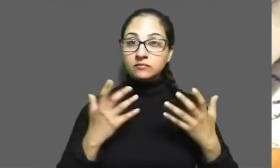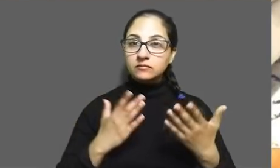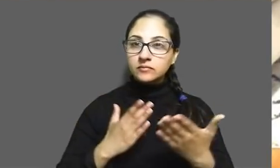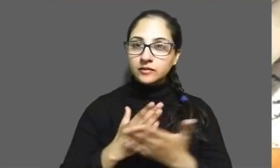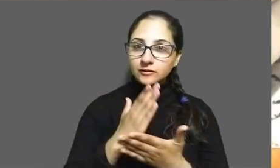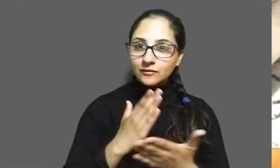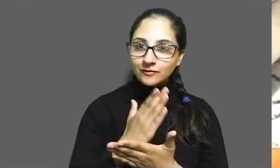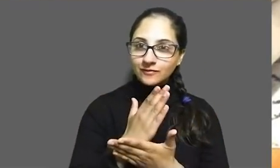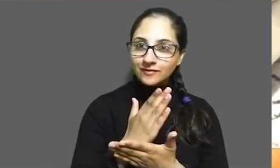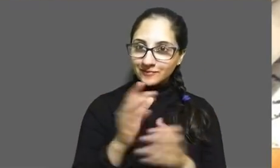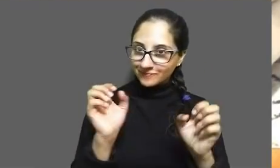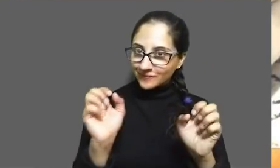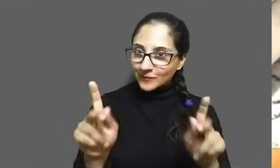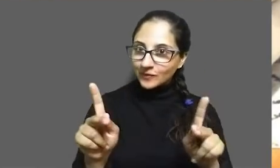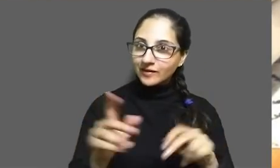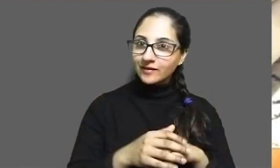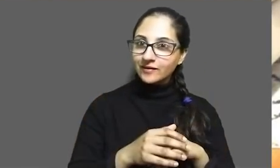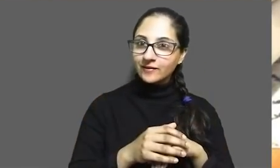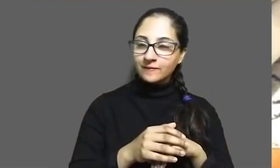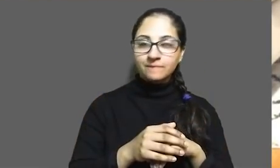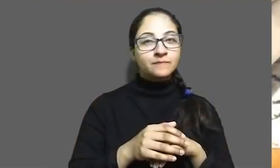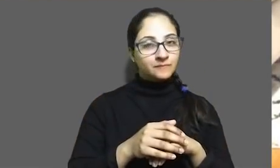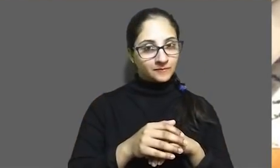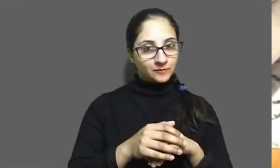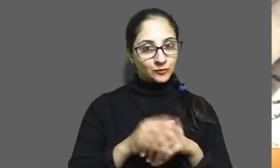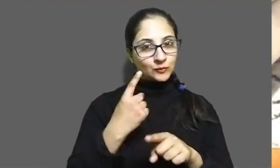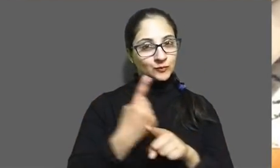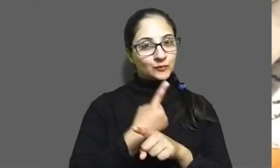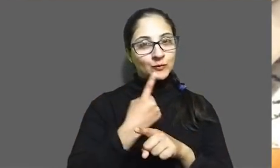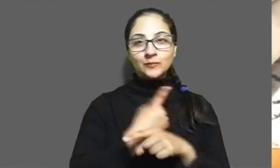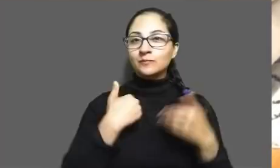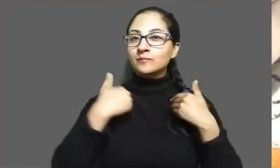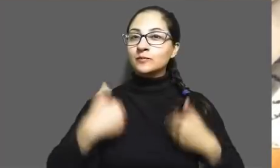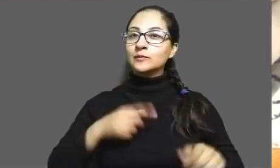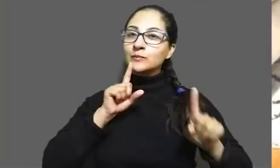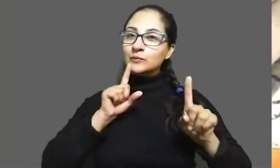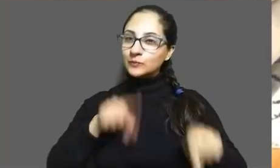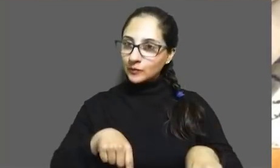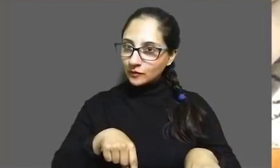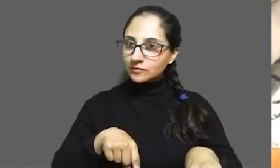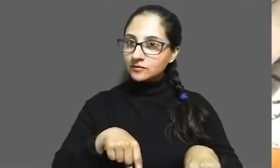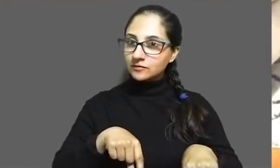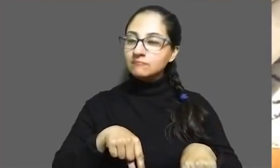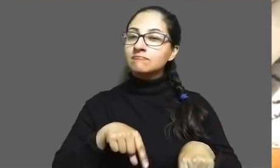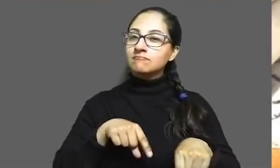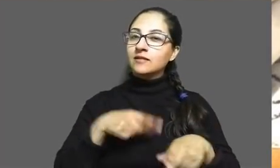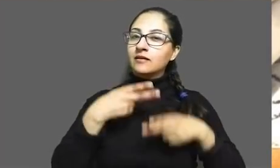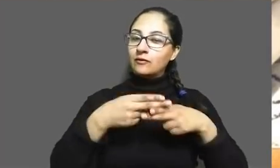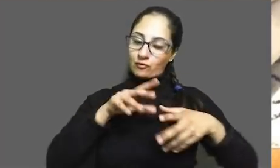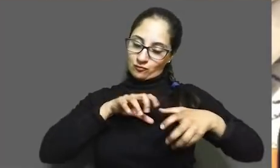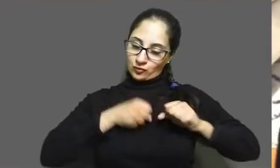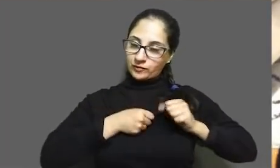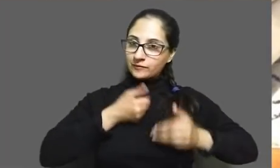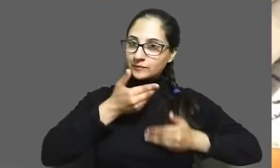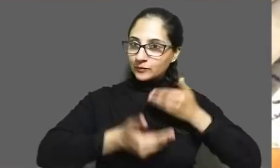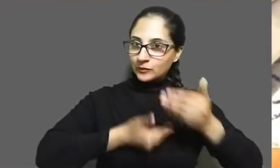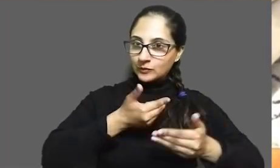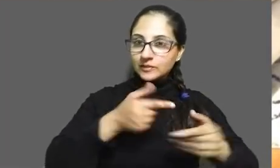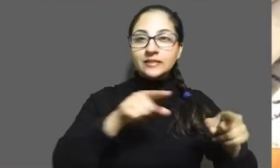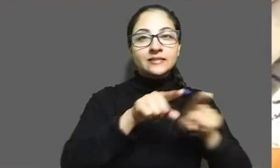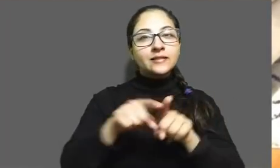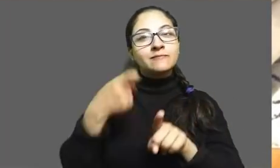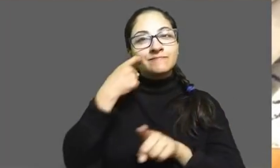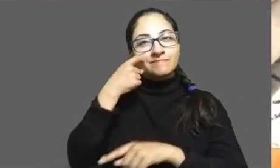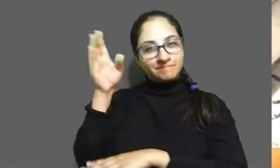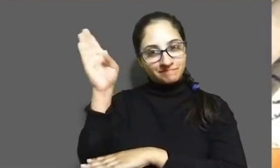or anger, that's okay. You're allowed. It's part of the human condition. It's part of the grieving